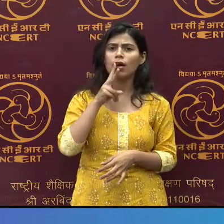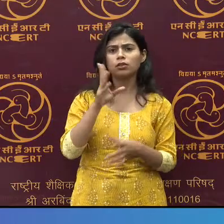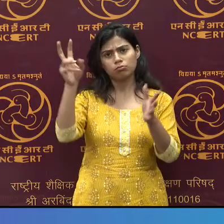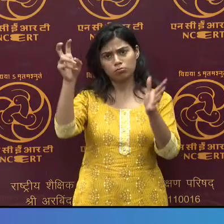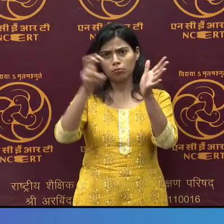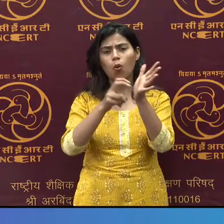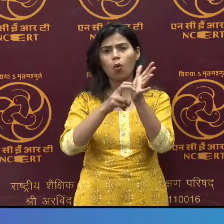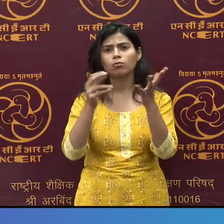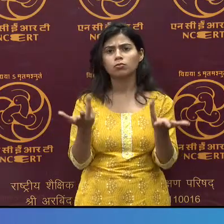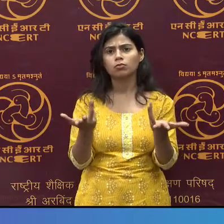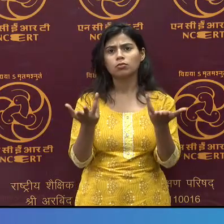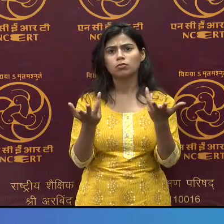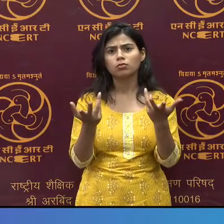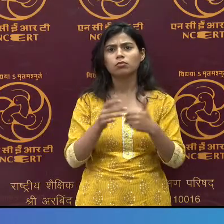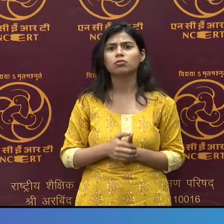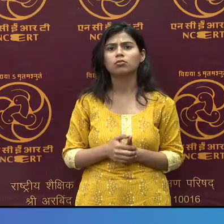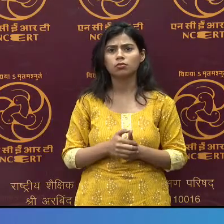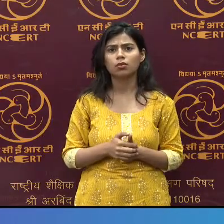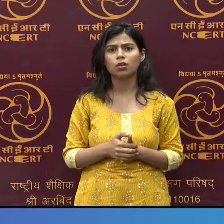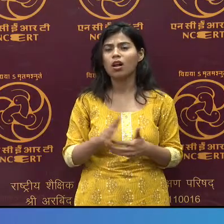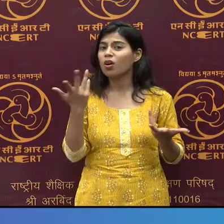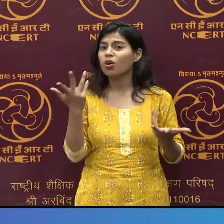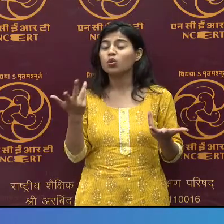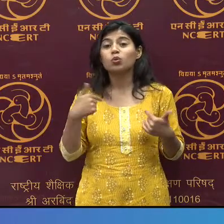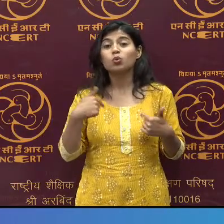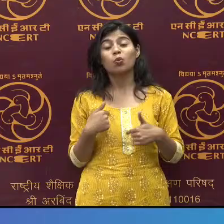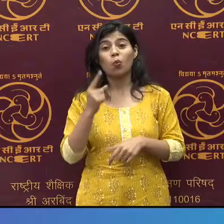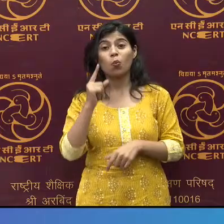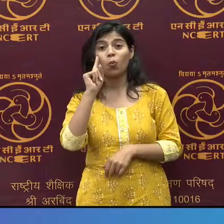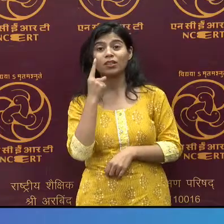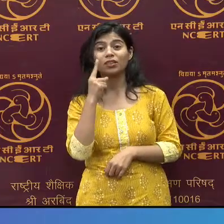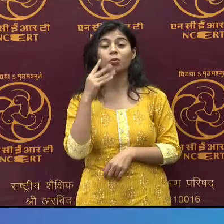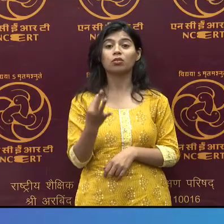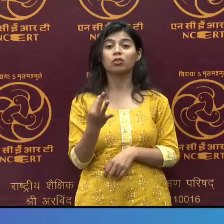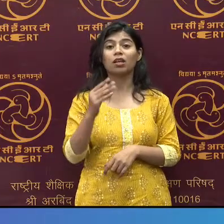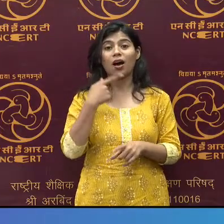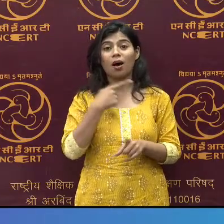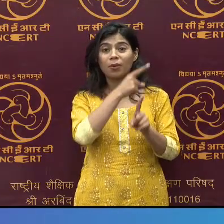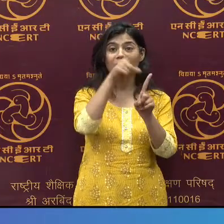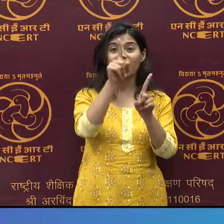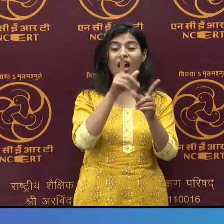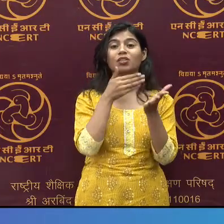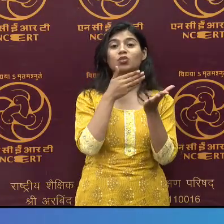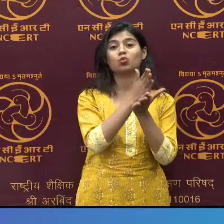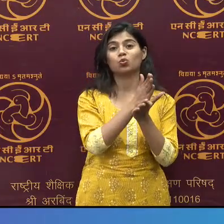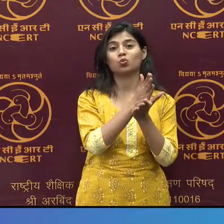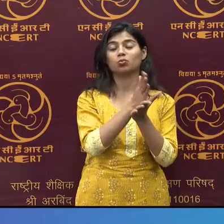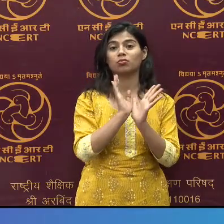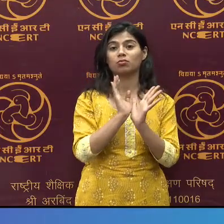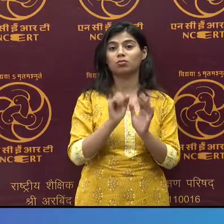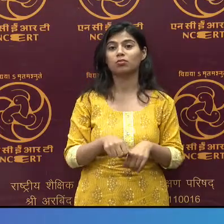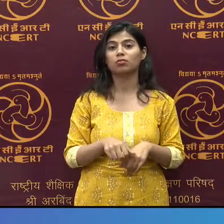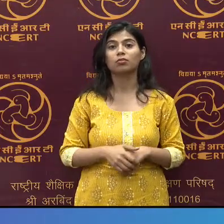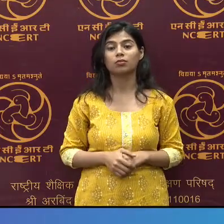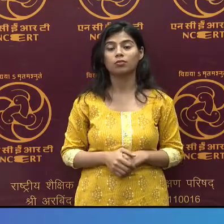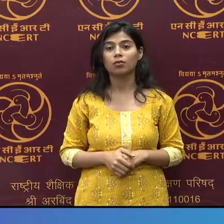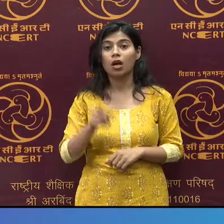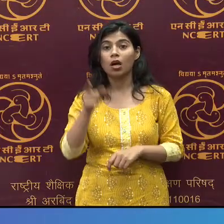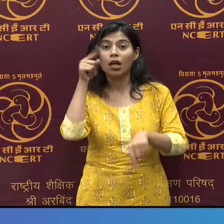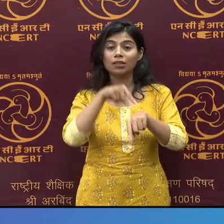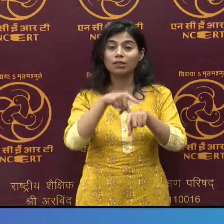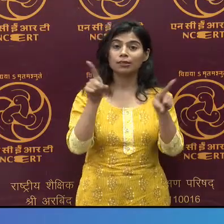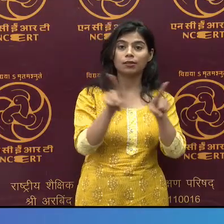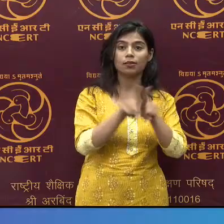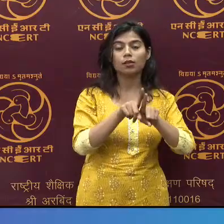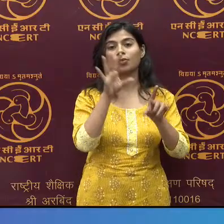looking at the right choices. What are the healthy choices that are available if you have to order it? So you can also go with the trend, plus at the same time you can